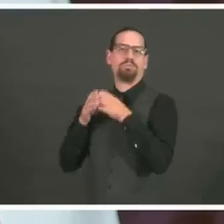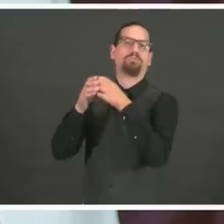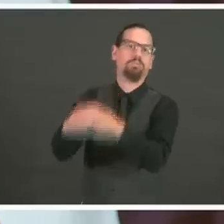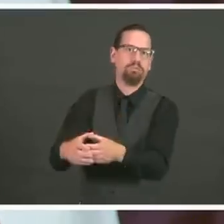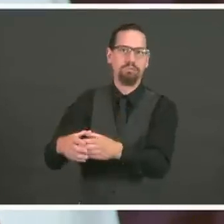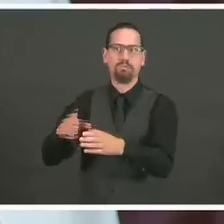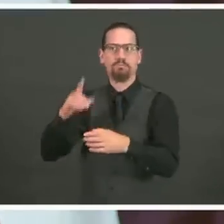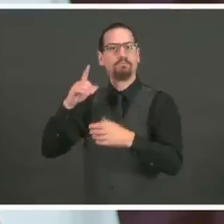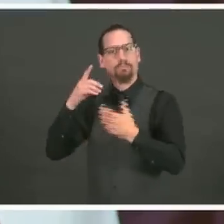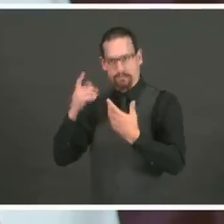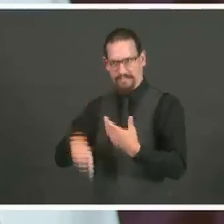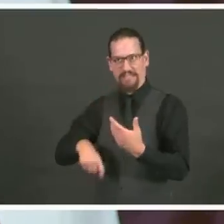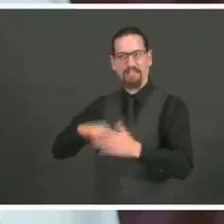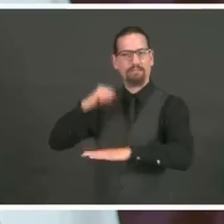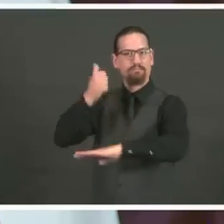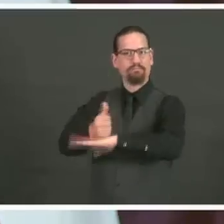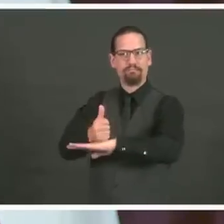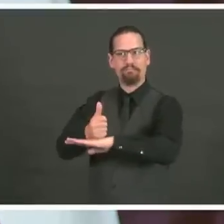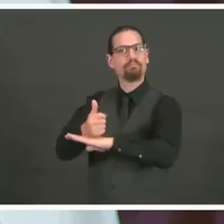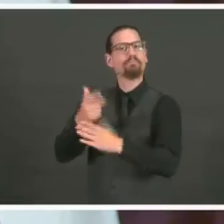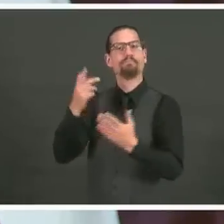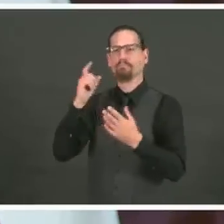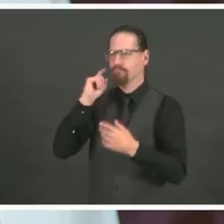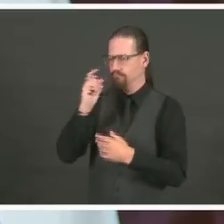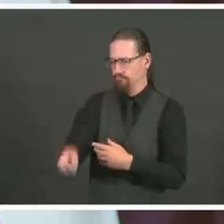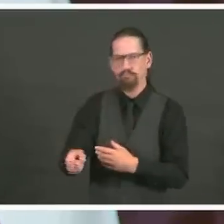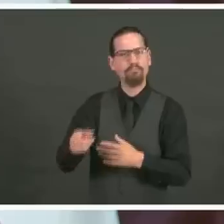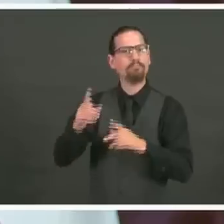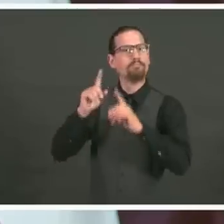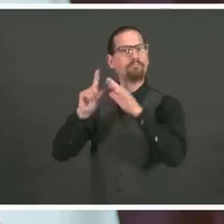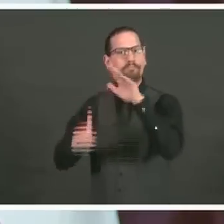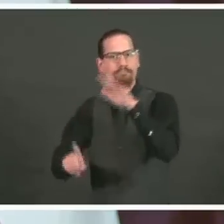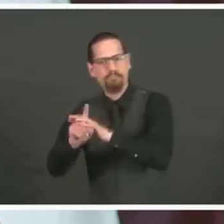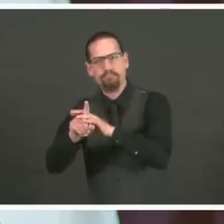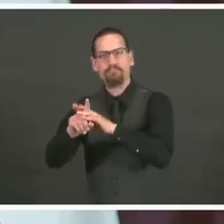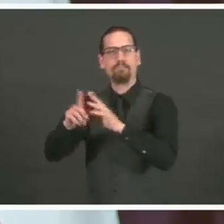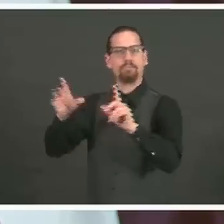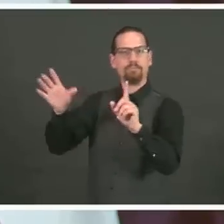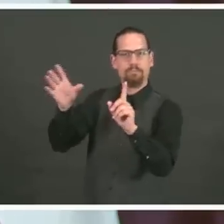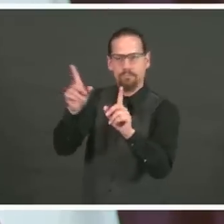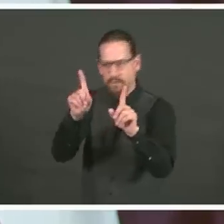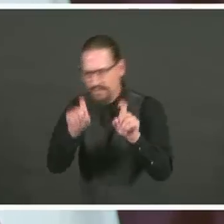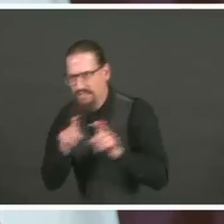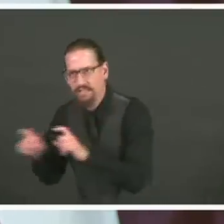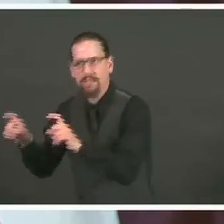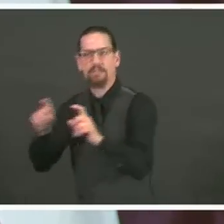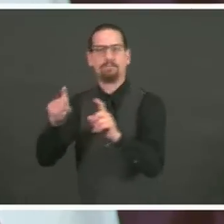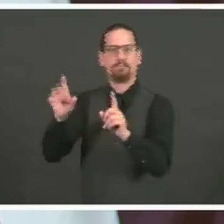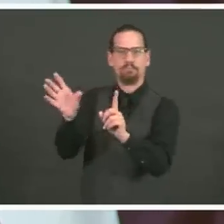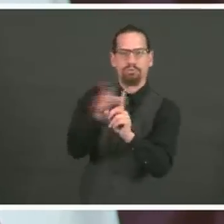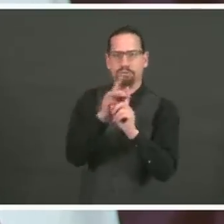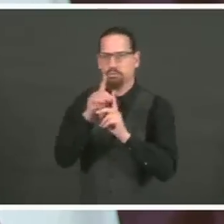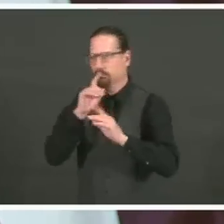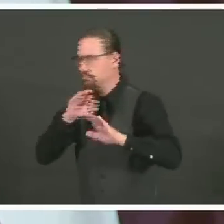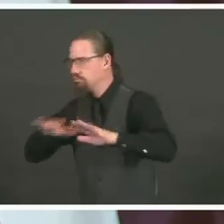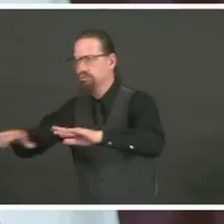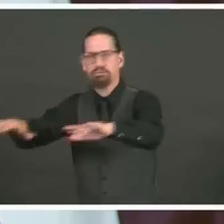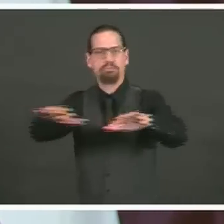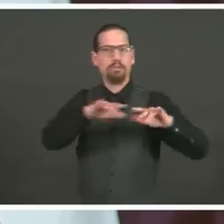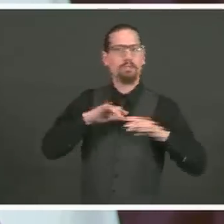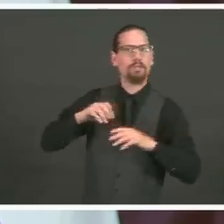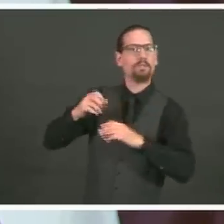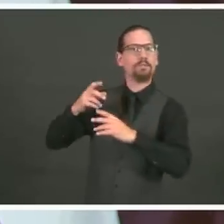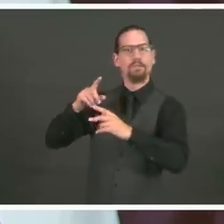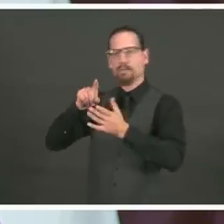regard. They have done a fantastic job. They have been on the scene for every